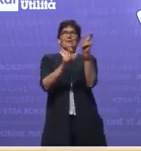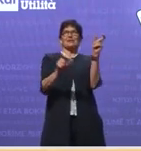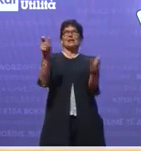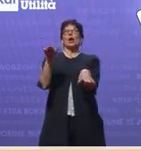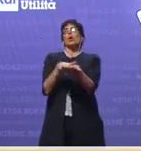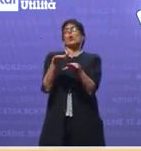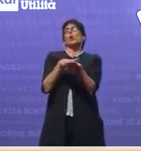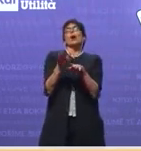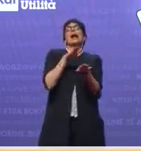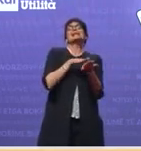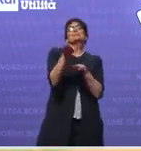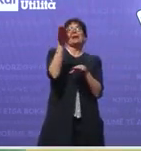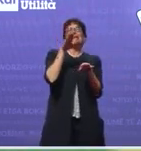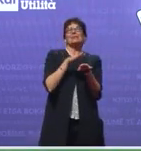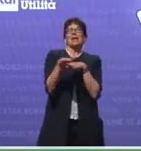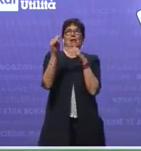consciousness technologies.